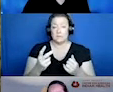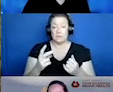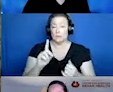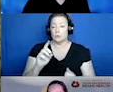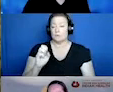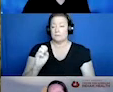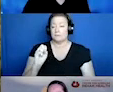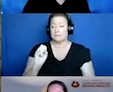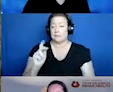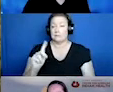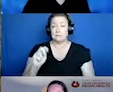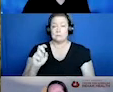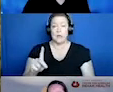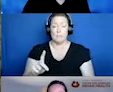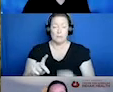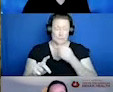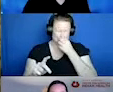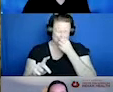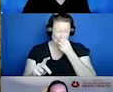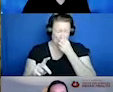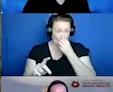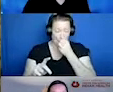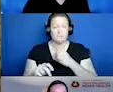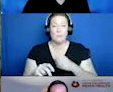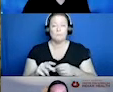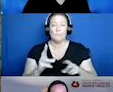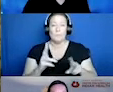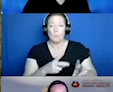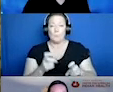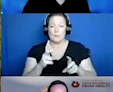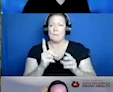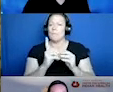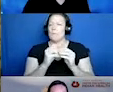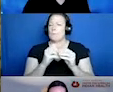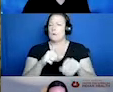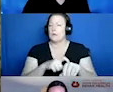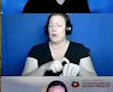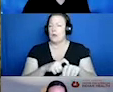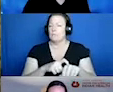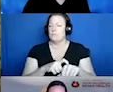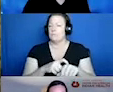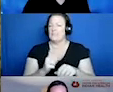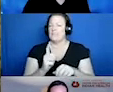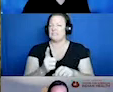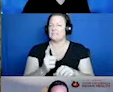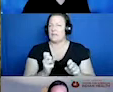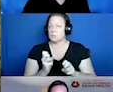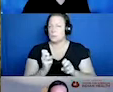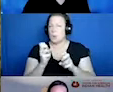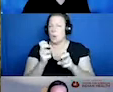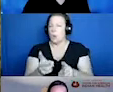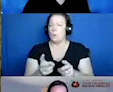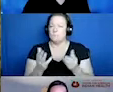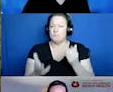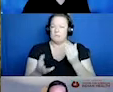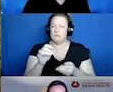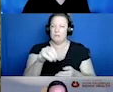desktop. You try sharing your slides. We're pulling up your slides one more time, and we'll give them just a second to load. That's probably